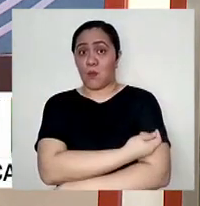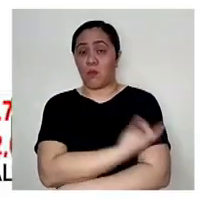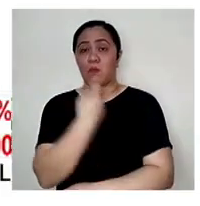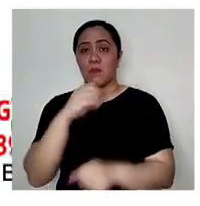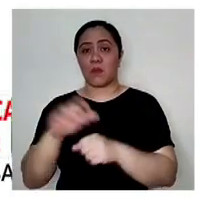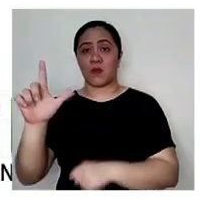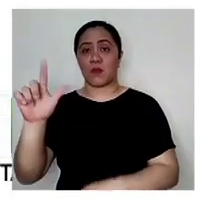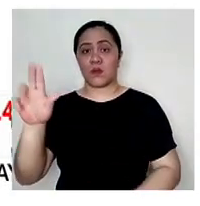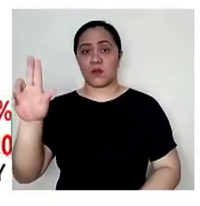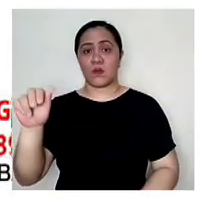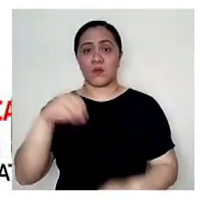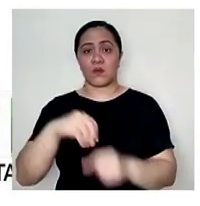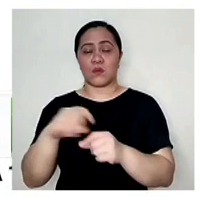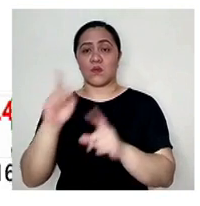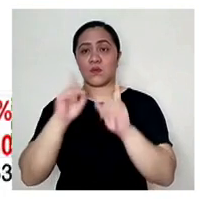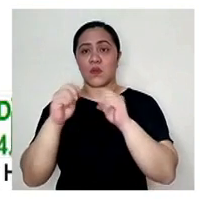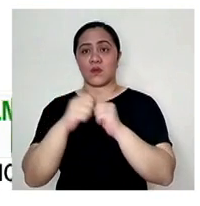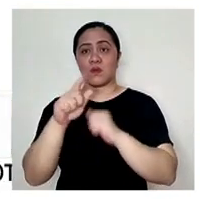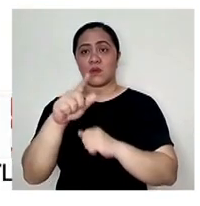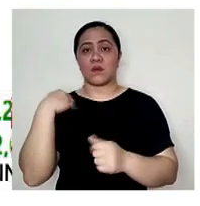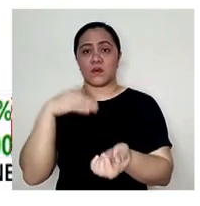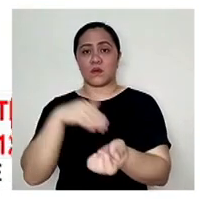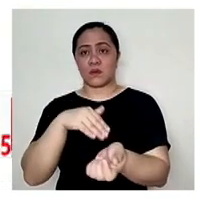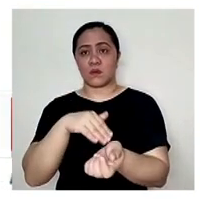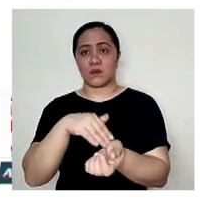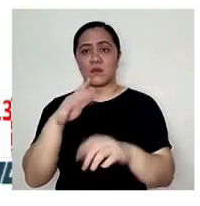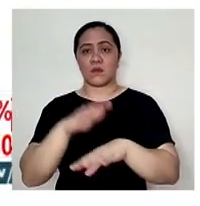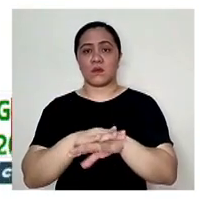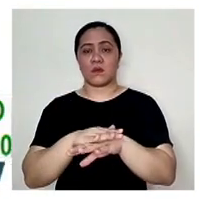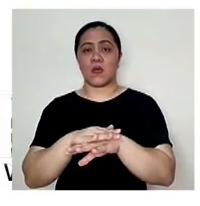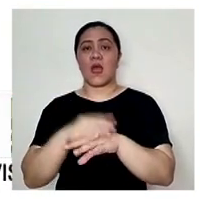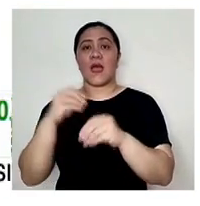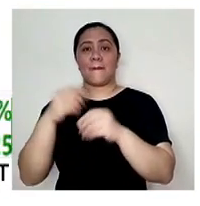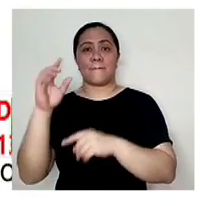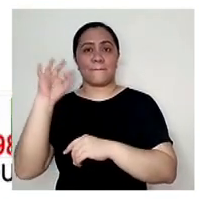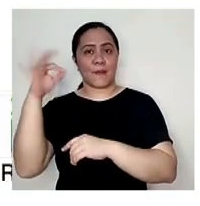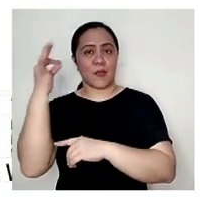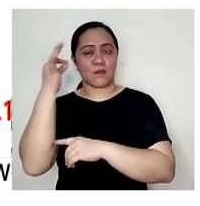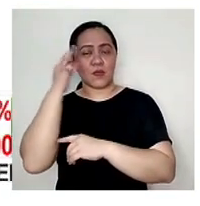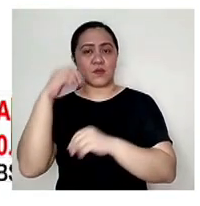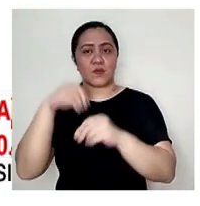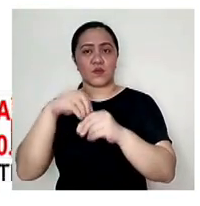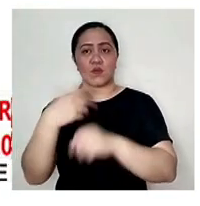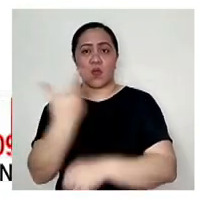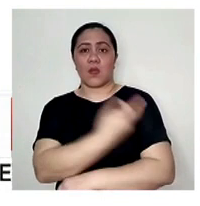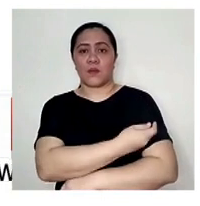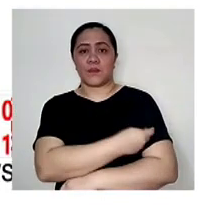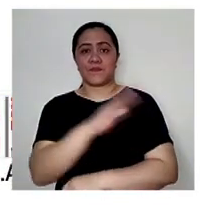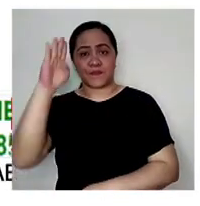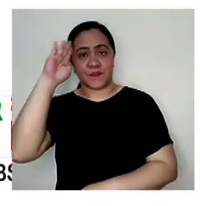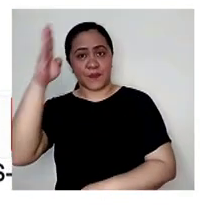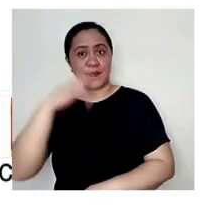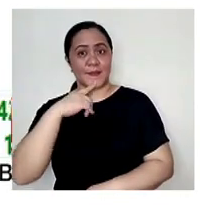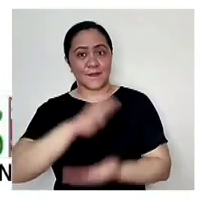Emeritus of the UP College of Medicine and Executive Director of the Philippine Foundation for Vaccination. Dr. Bravo, nice to see you again. Thanks for